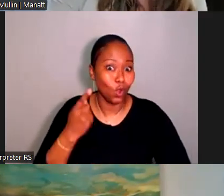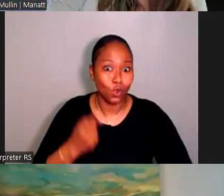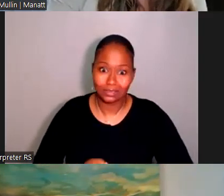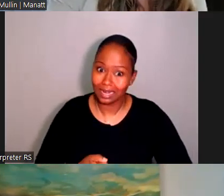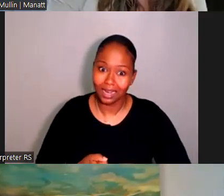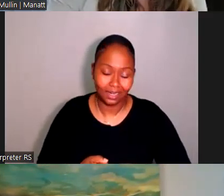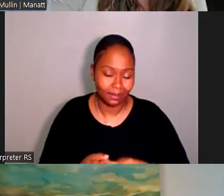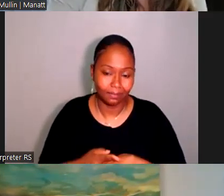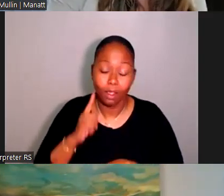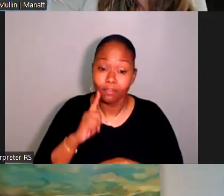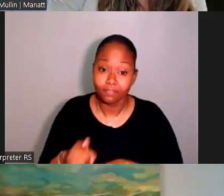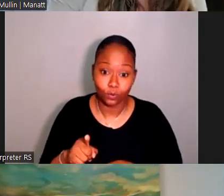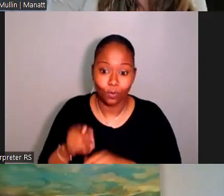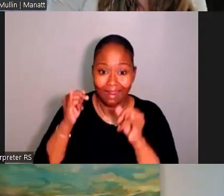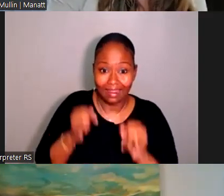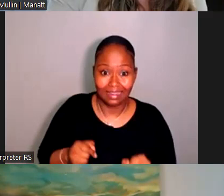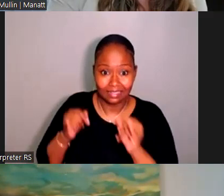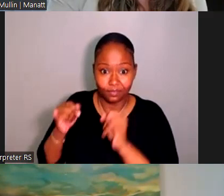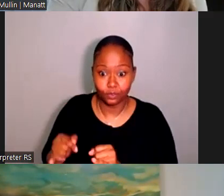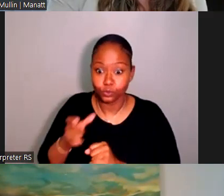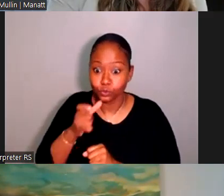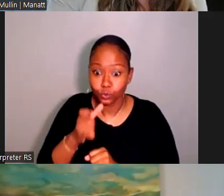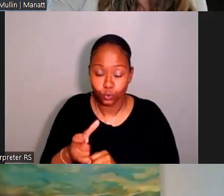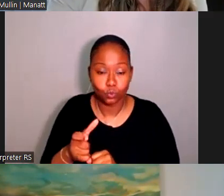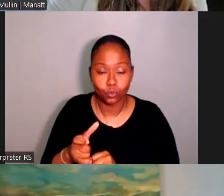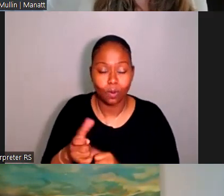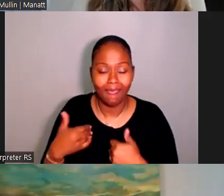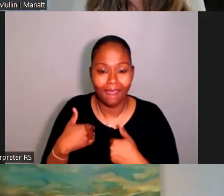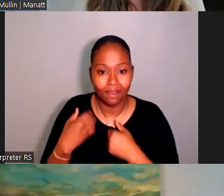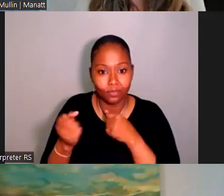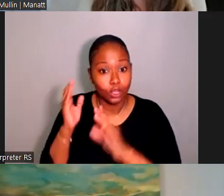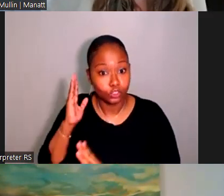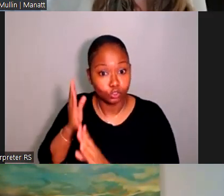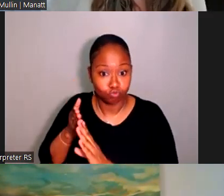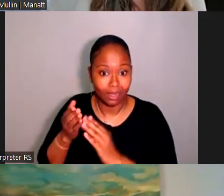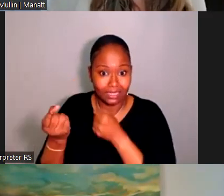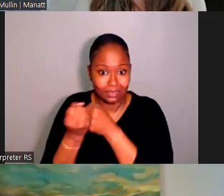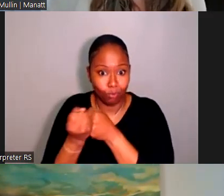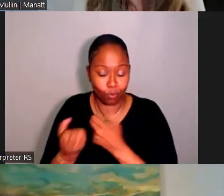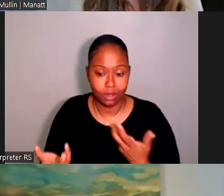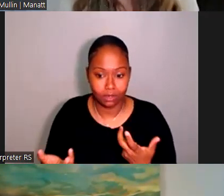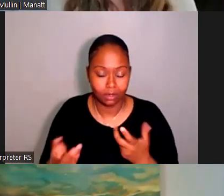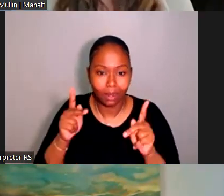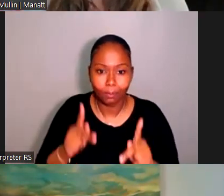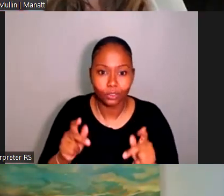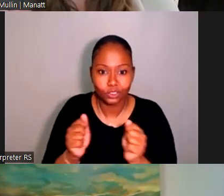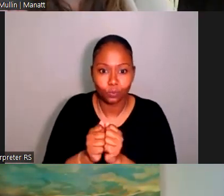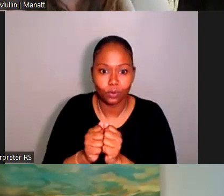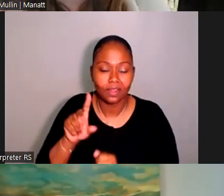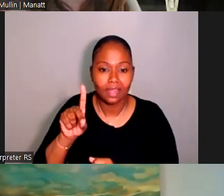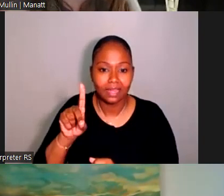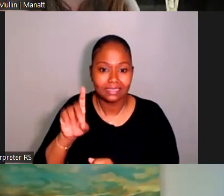time for individuals who are receiving direct support. I mean, a person with dementia, such as my